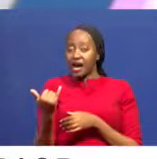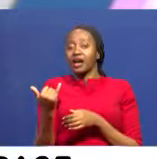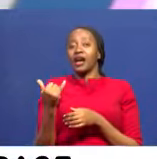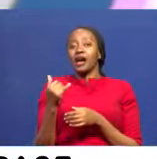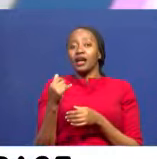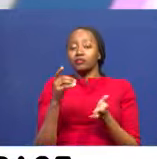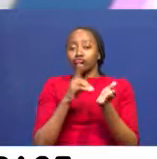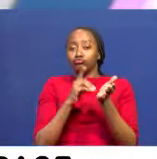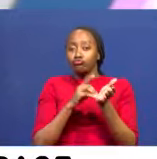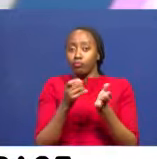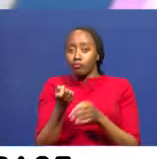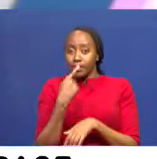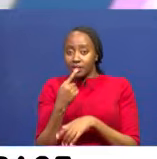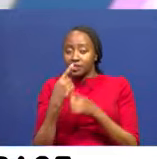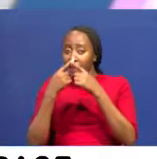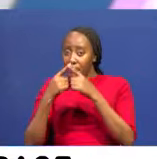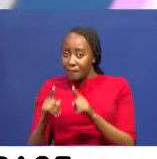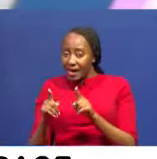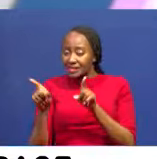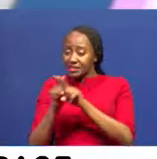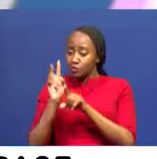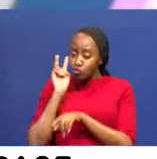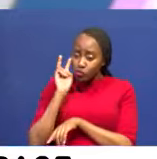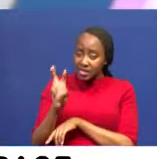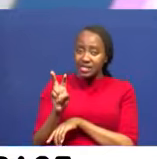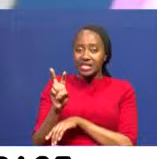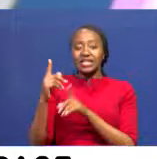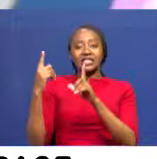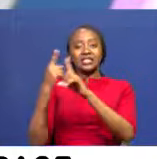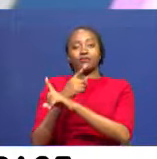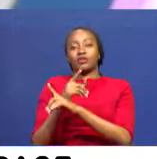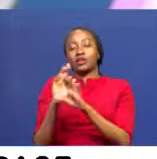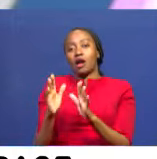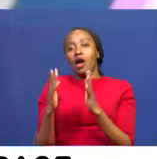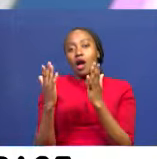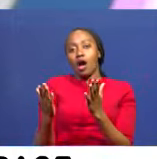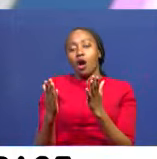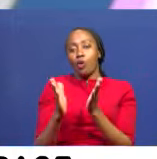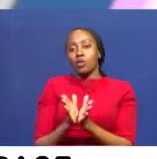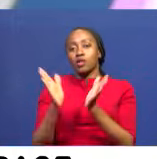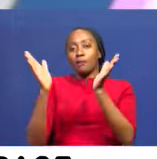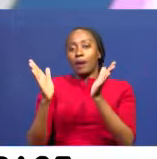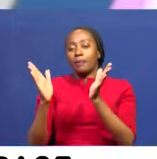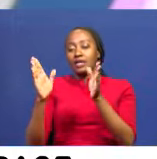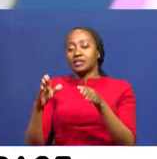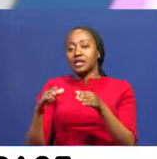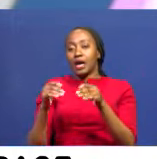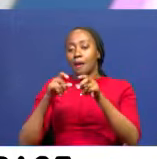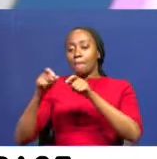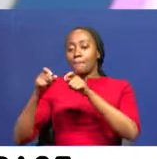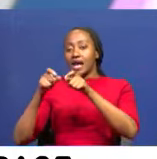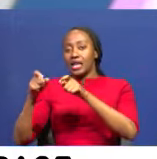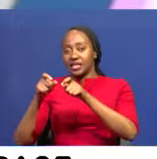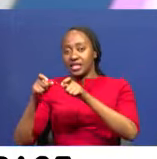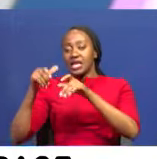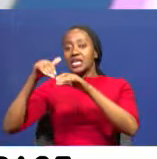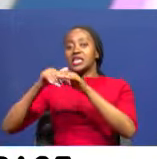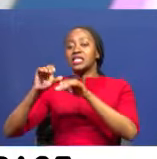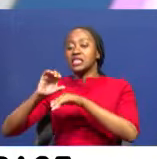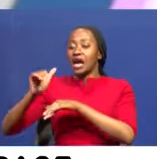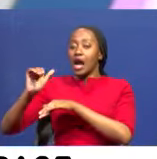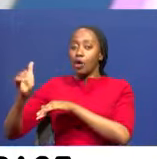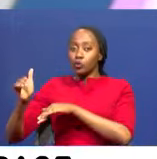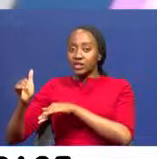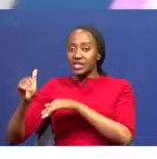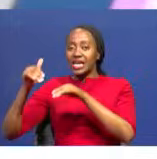primary healthcare aspects, and you will see a difference in terms of how the public is managed within the counties and